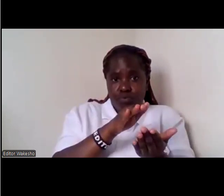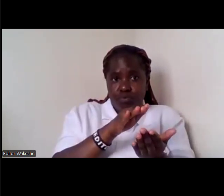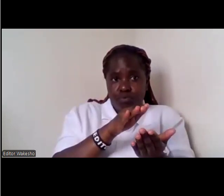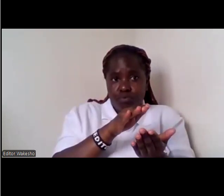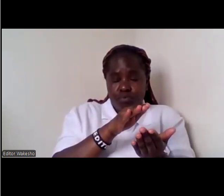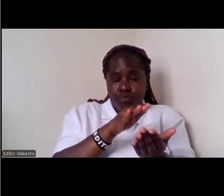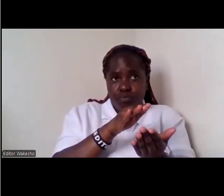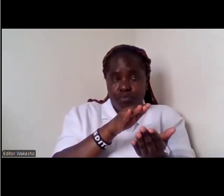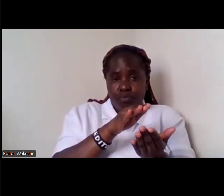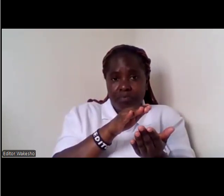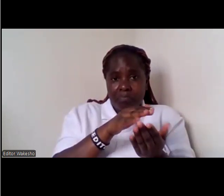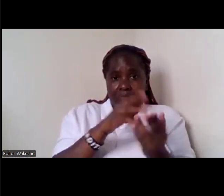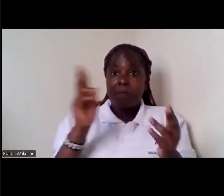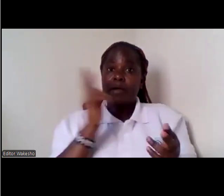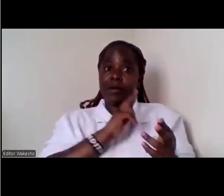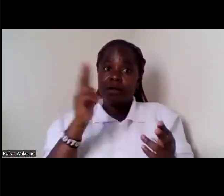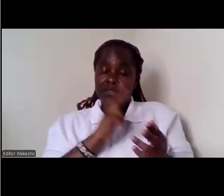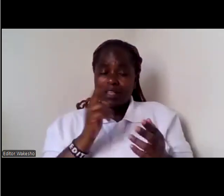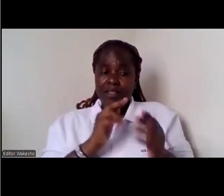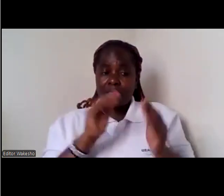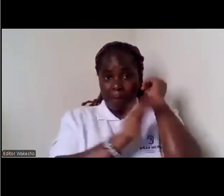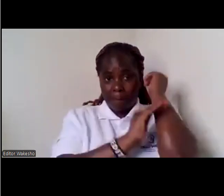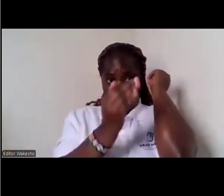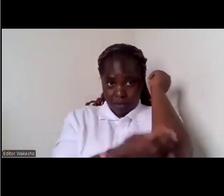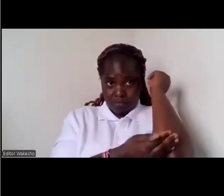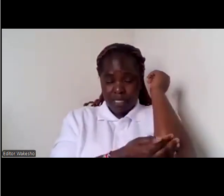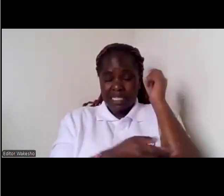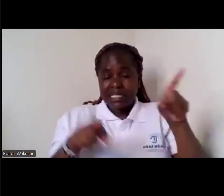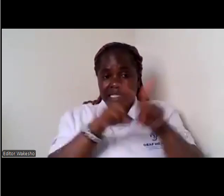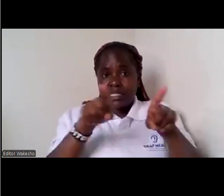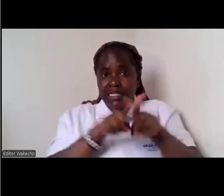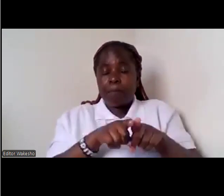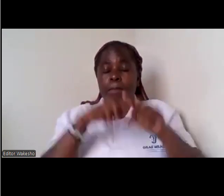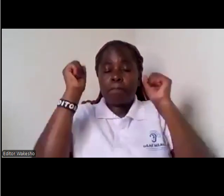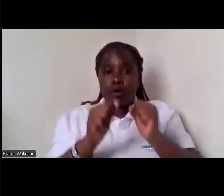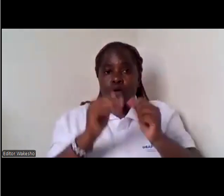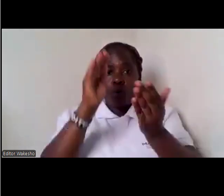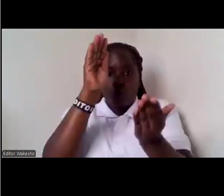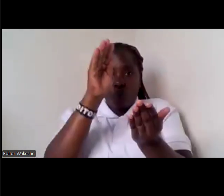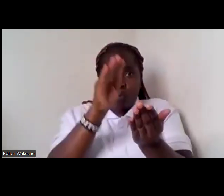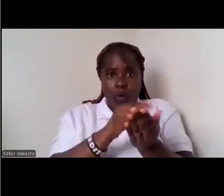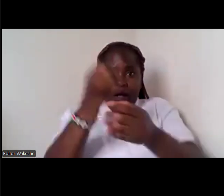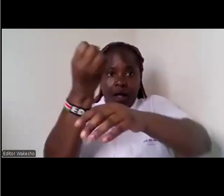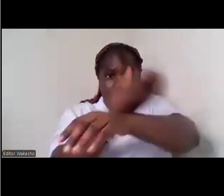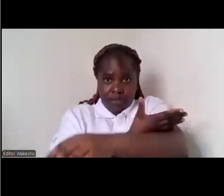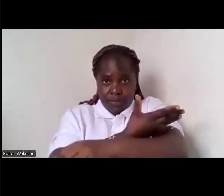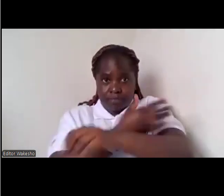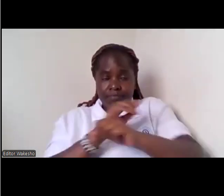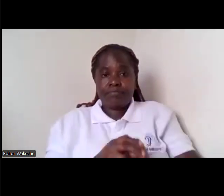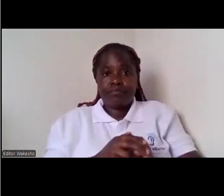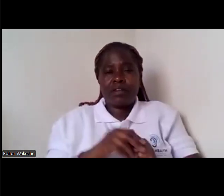the risk of unwanted pregnancy, they are also known to reduce the risk of ovarian cancer by over 40